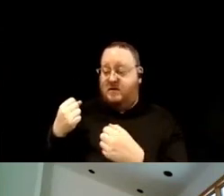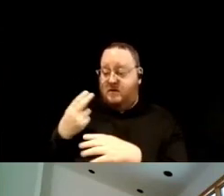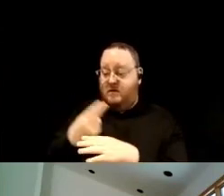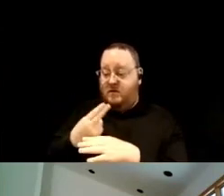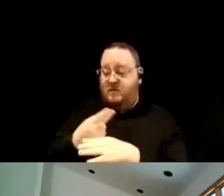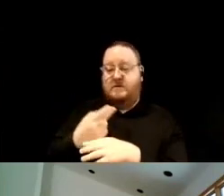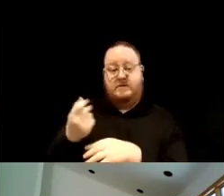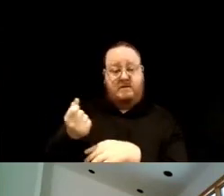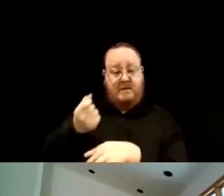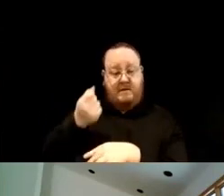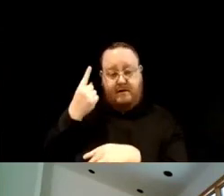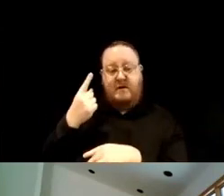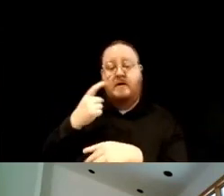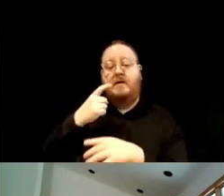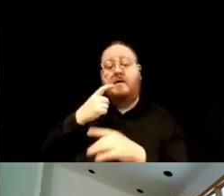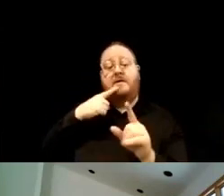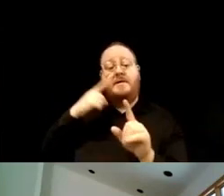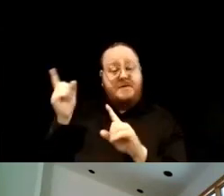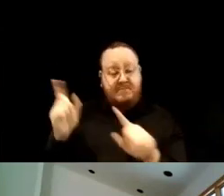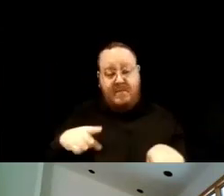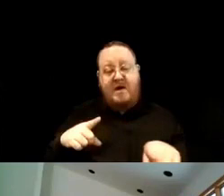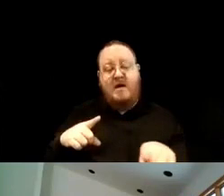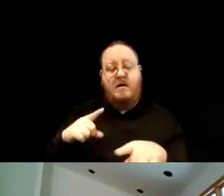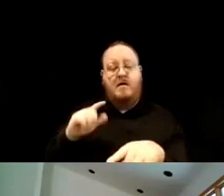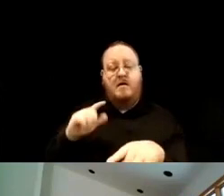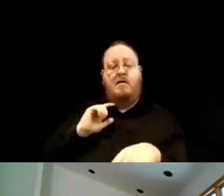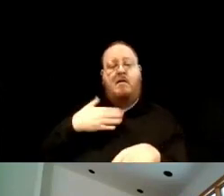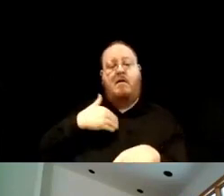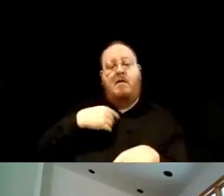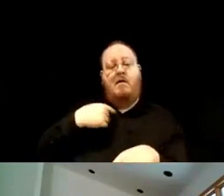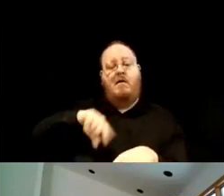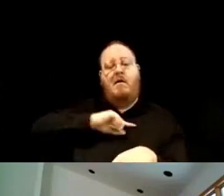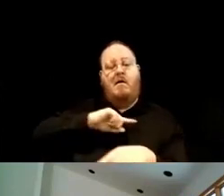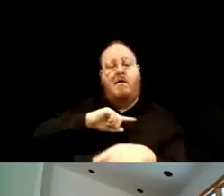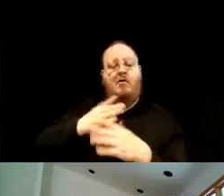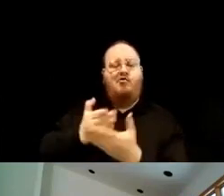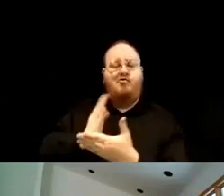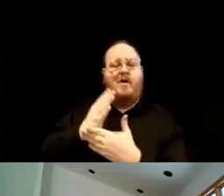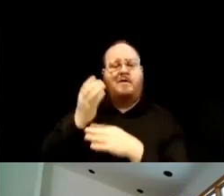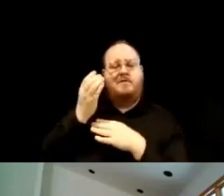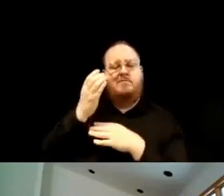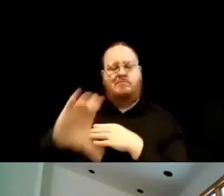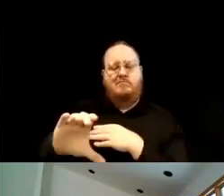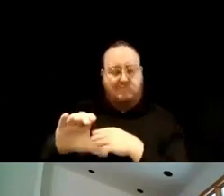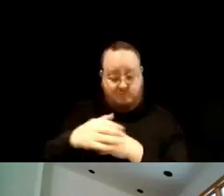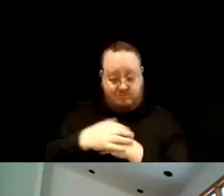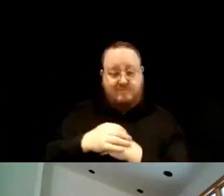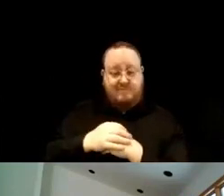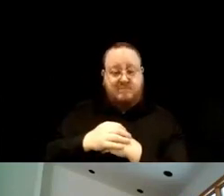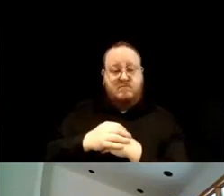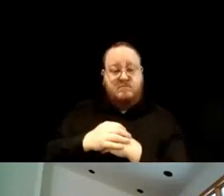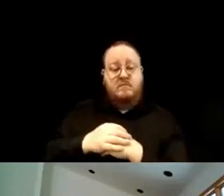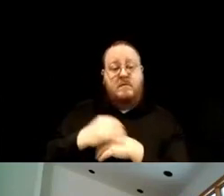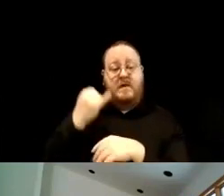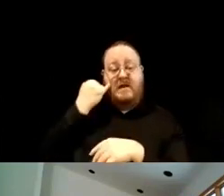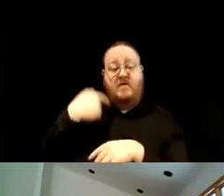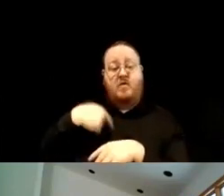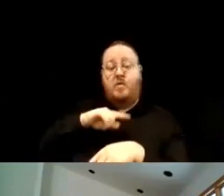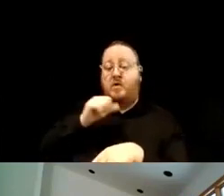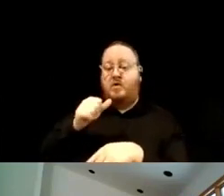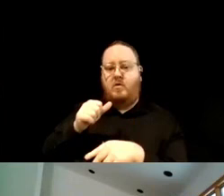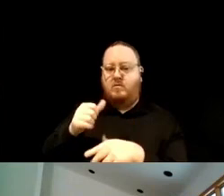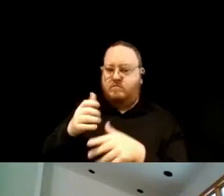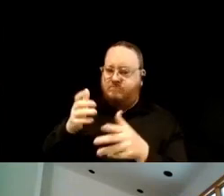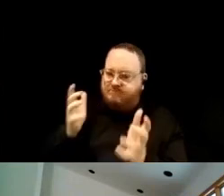and demanding that our rights are enforced. Because if we don't insist, nobody's going to do it